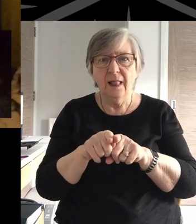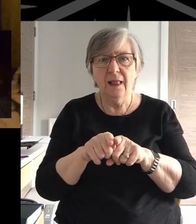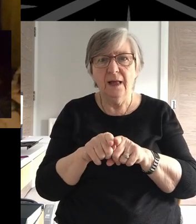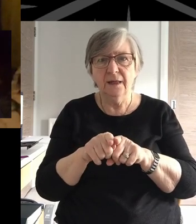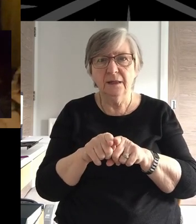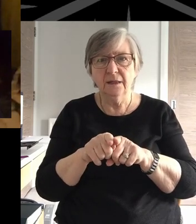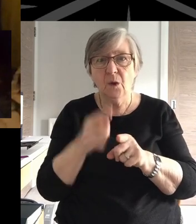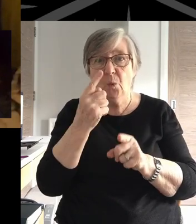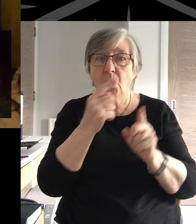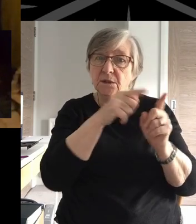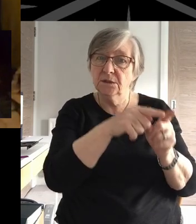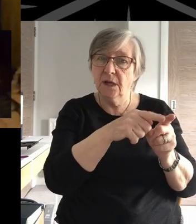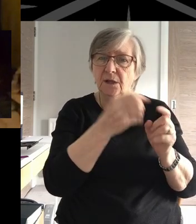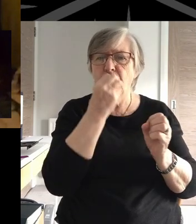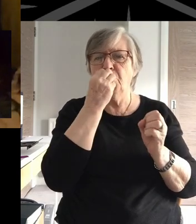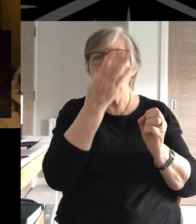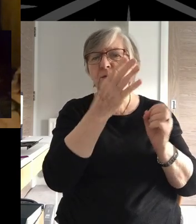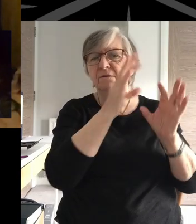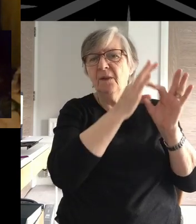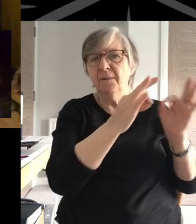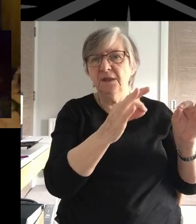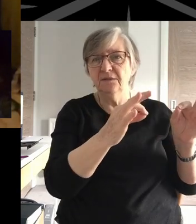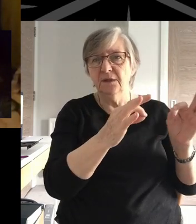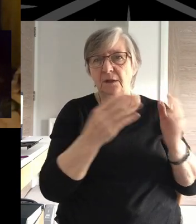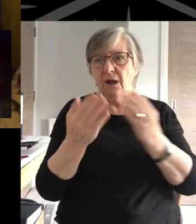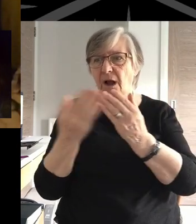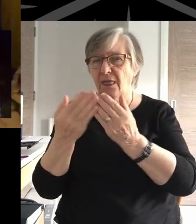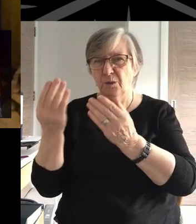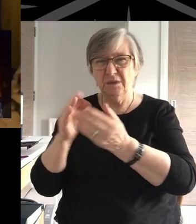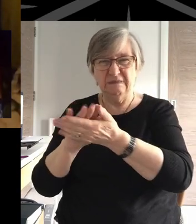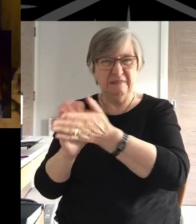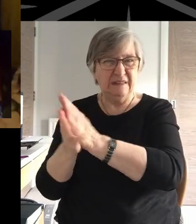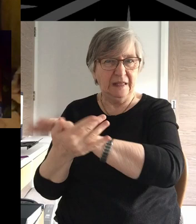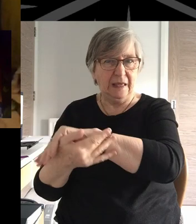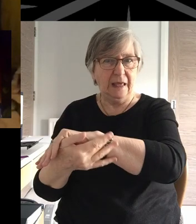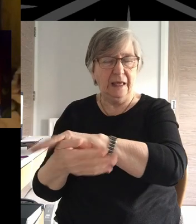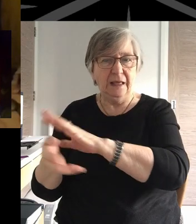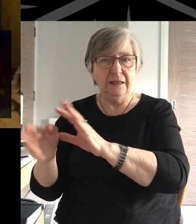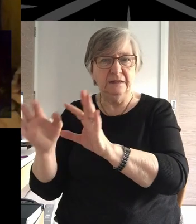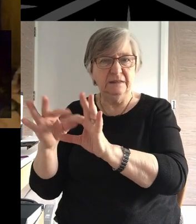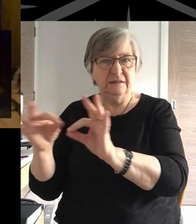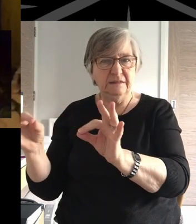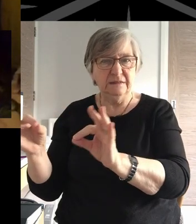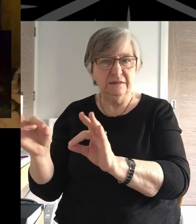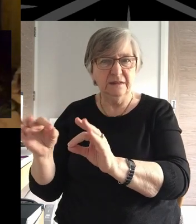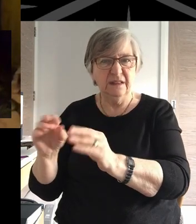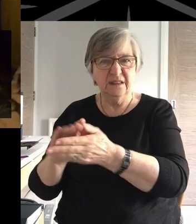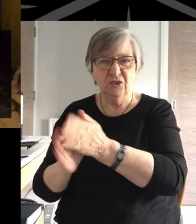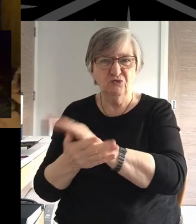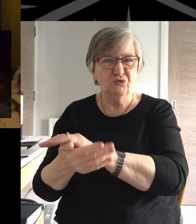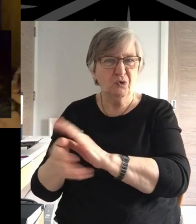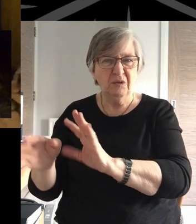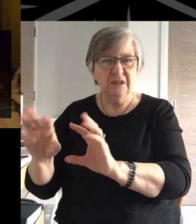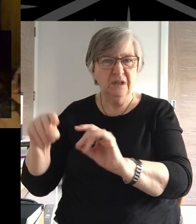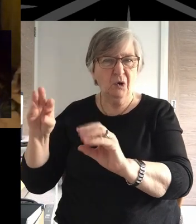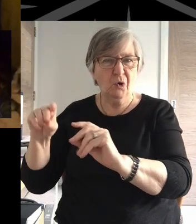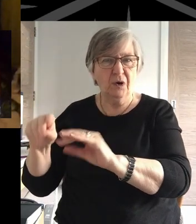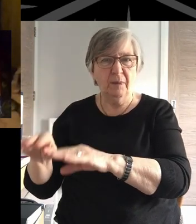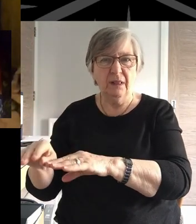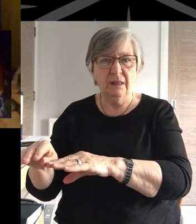this one side is beautiful and peaceful while the other one is so decayed and just destroyed. And it's kind of